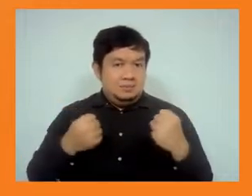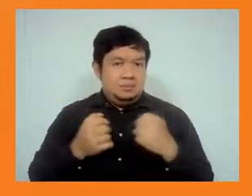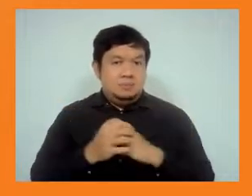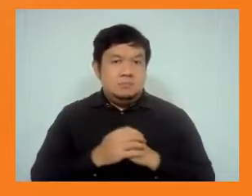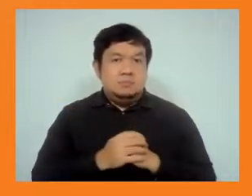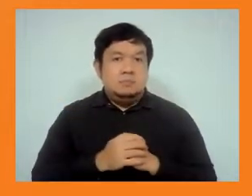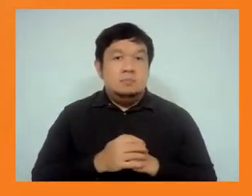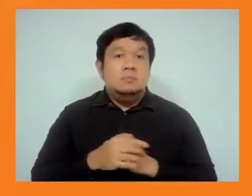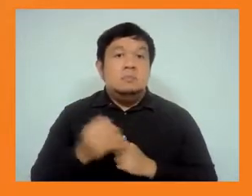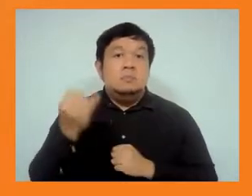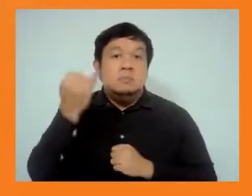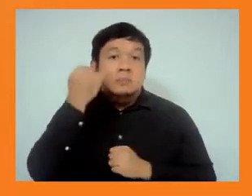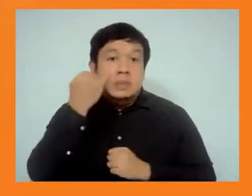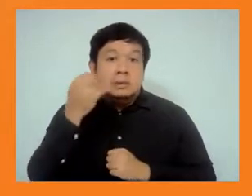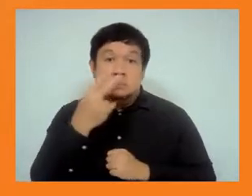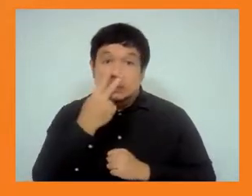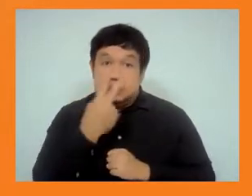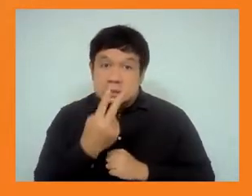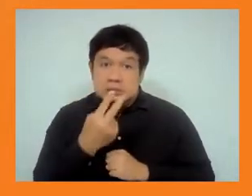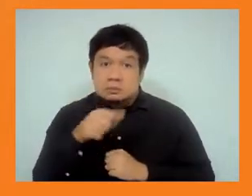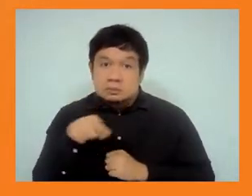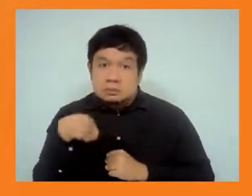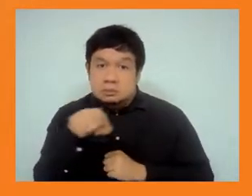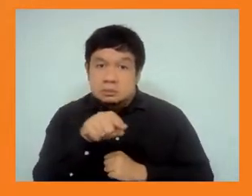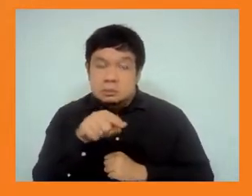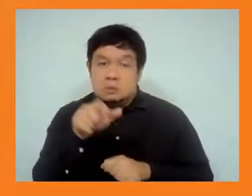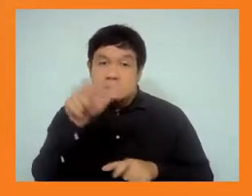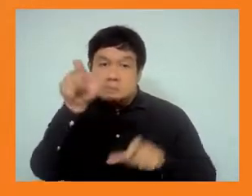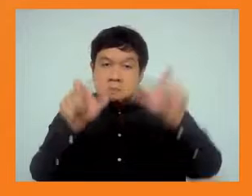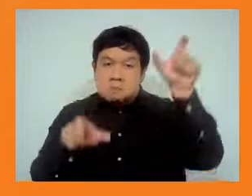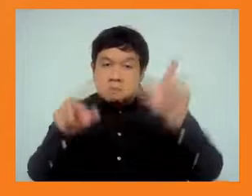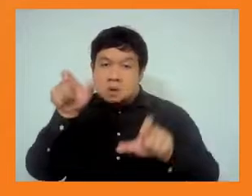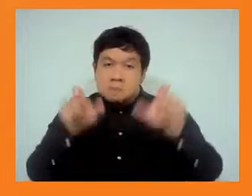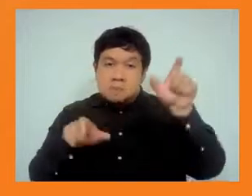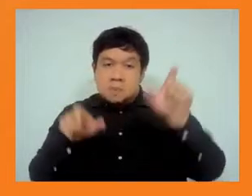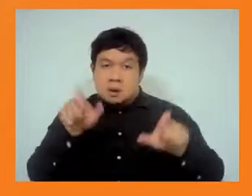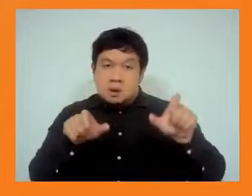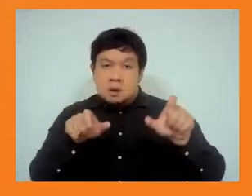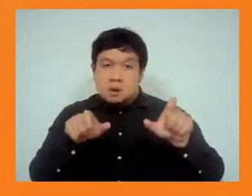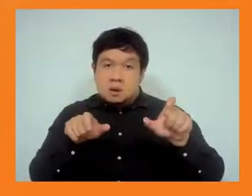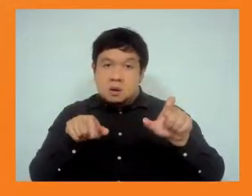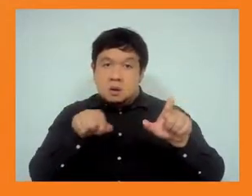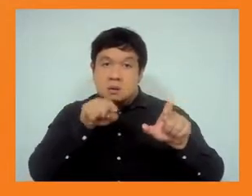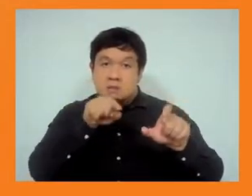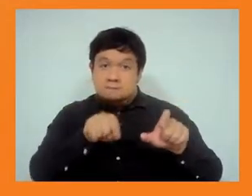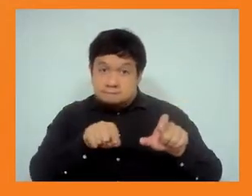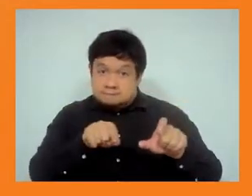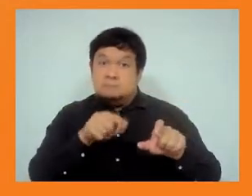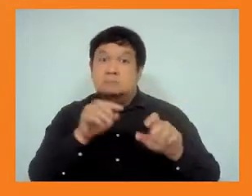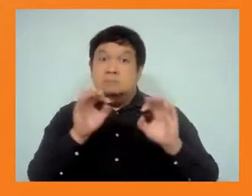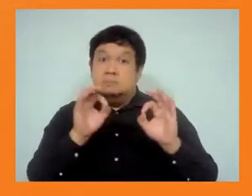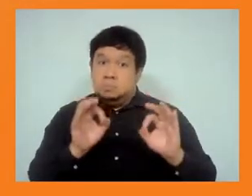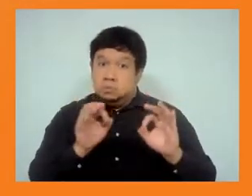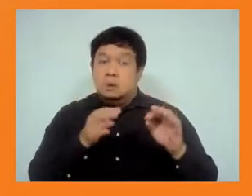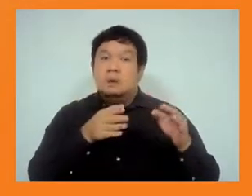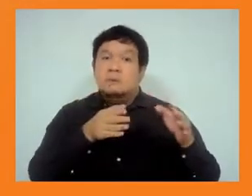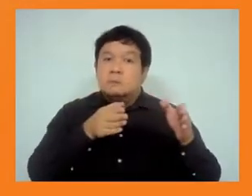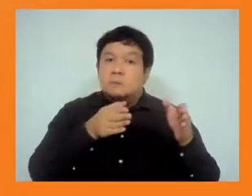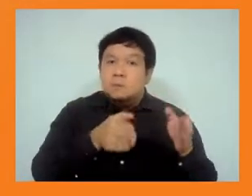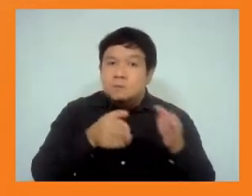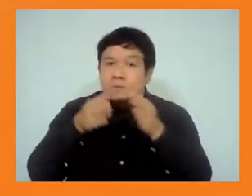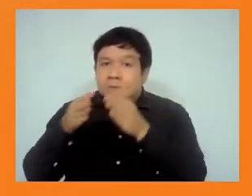is absolutely not acceptable and a violation of all environmental norms. Along with the ecological damage,